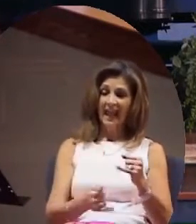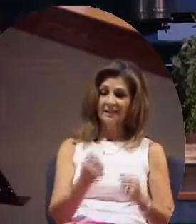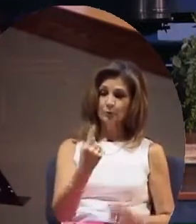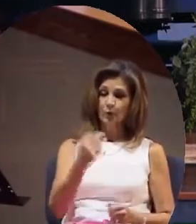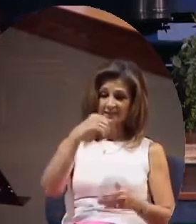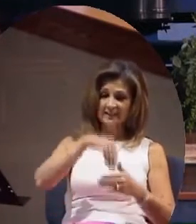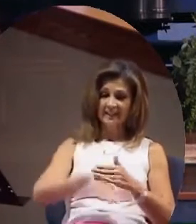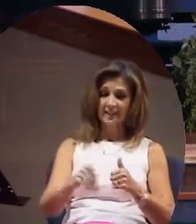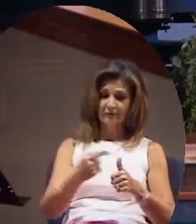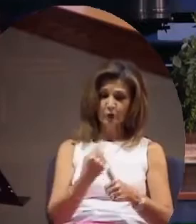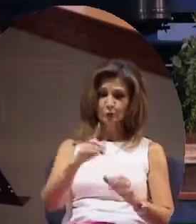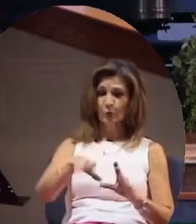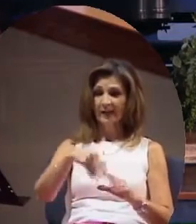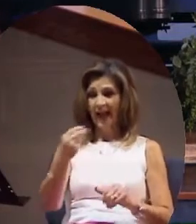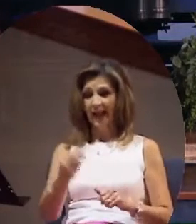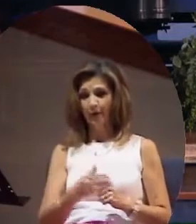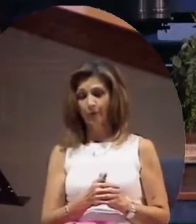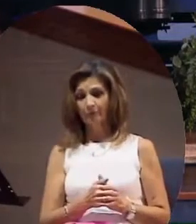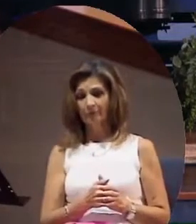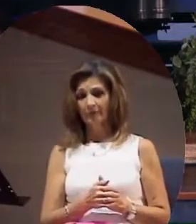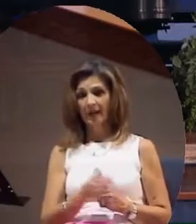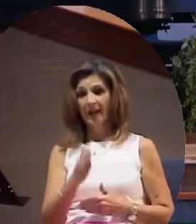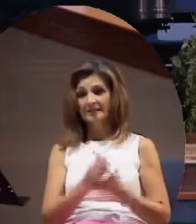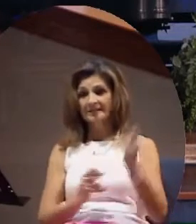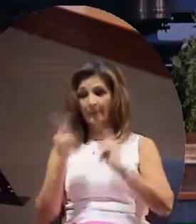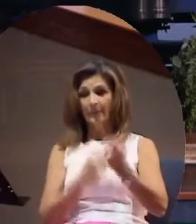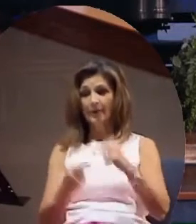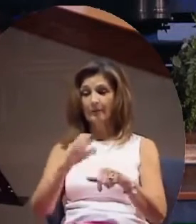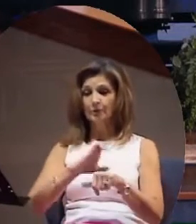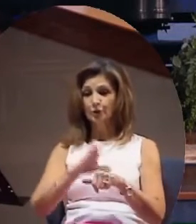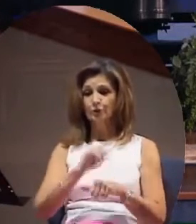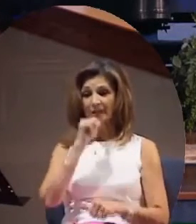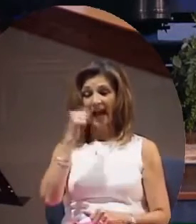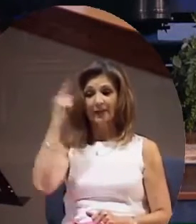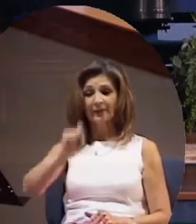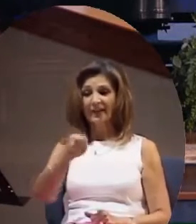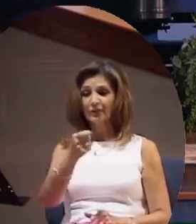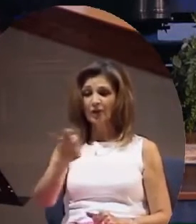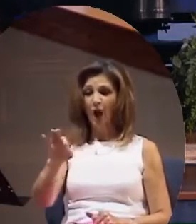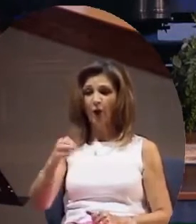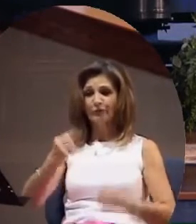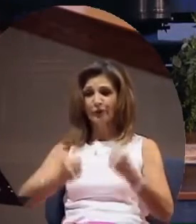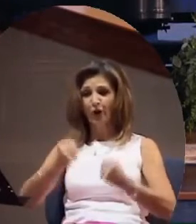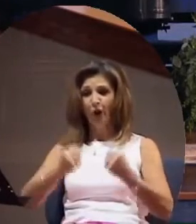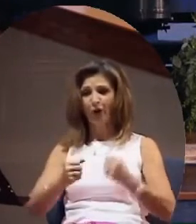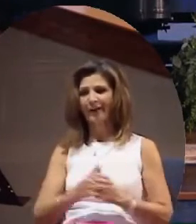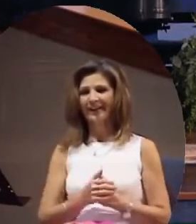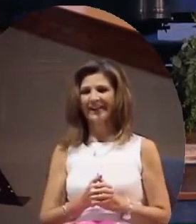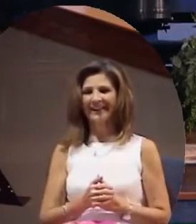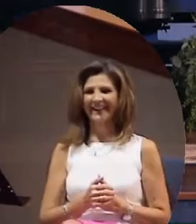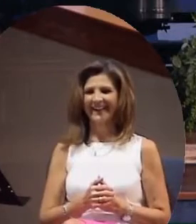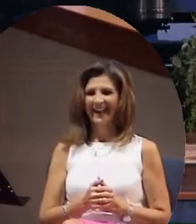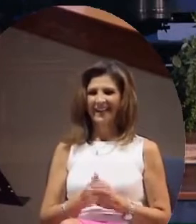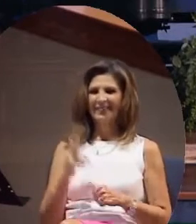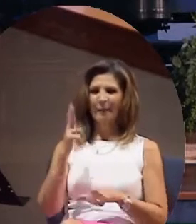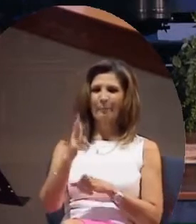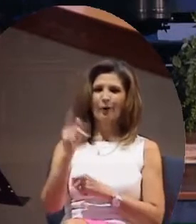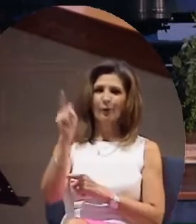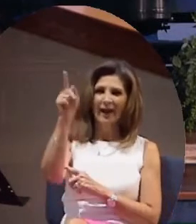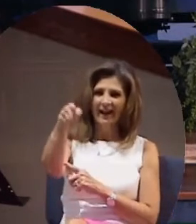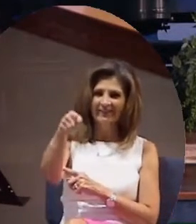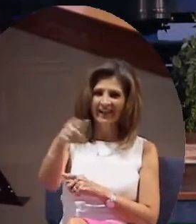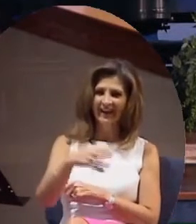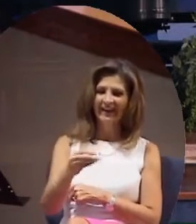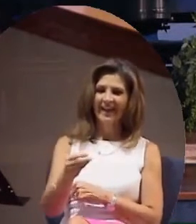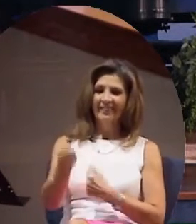out. Some folks, I don't think they turn their car off. Amen. They're back way, parked way out there.